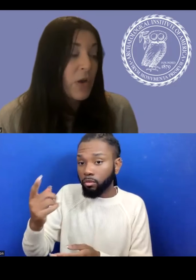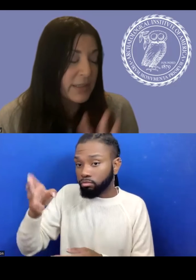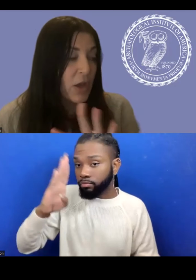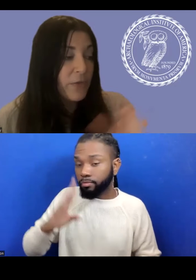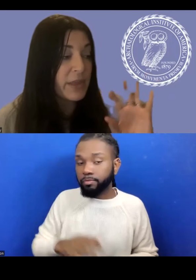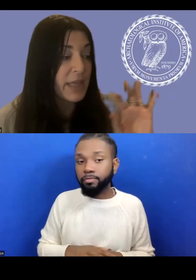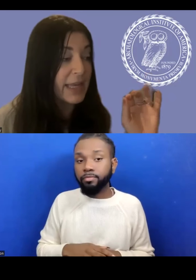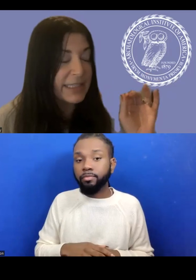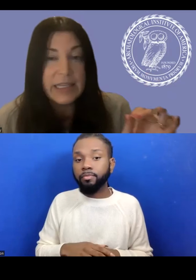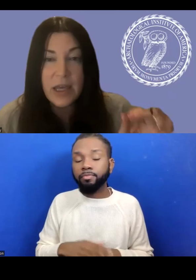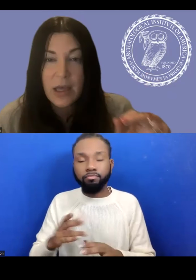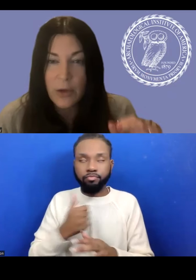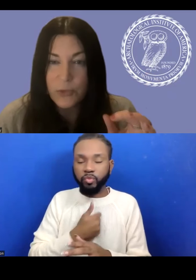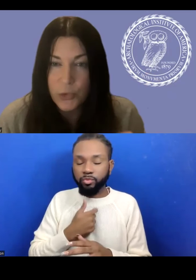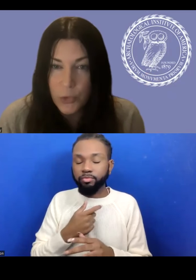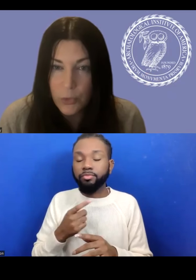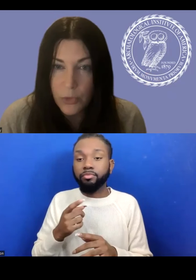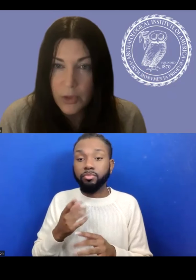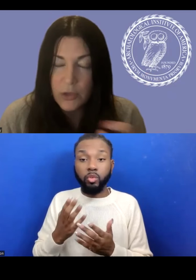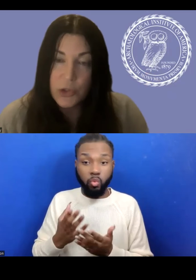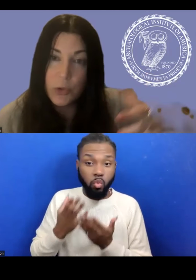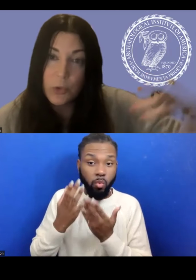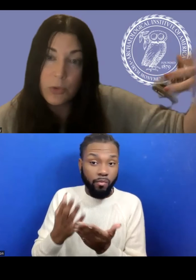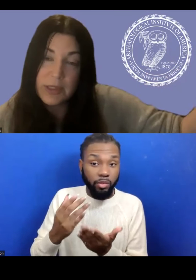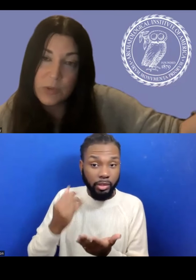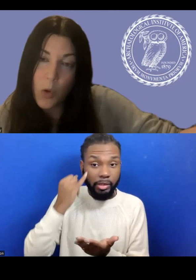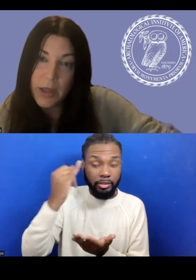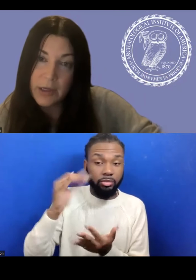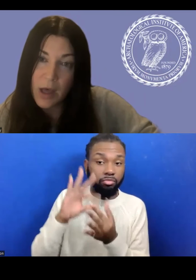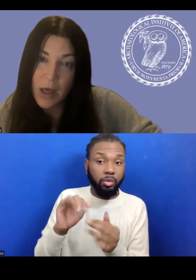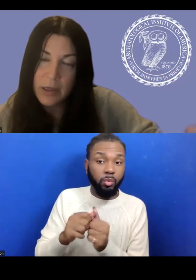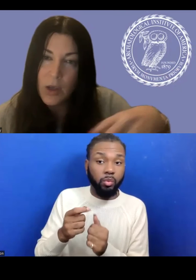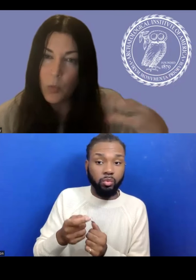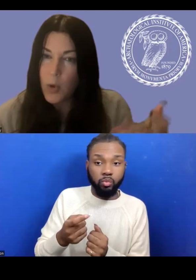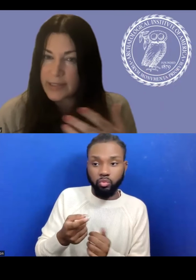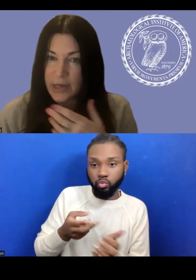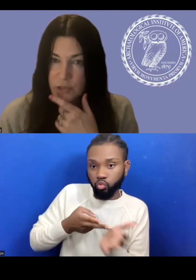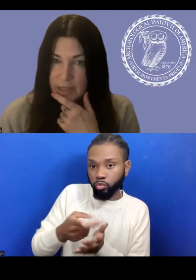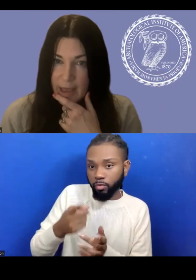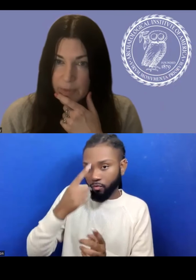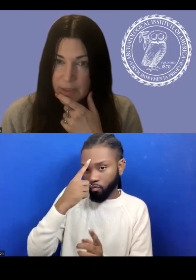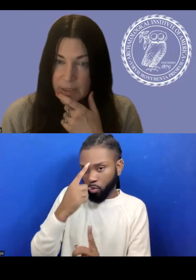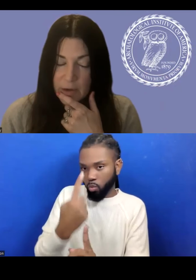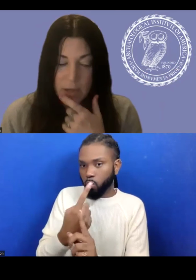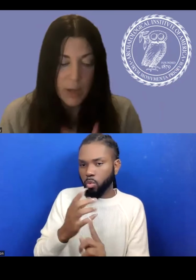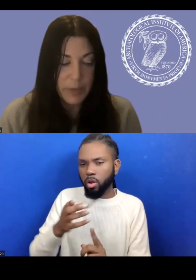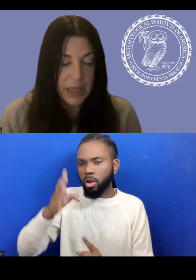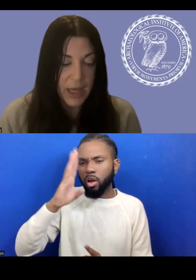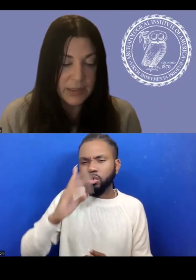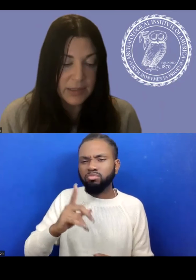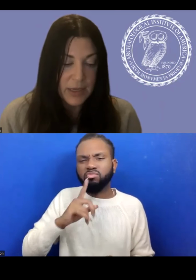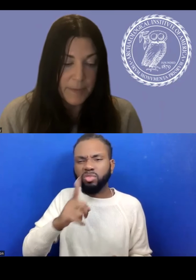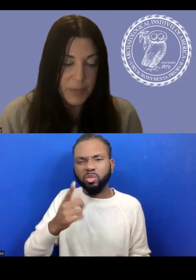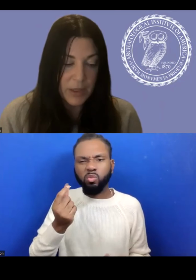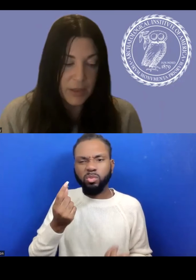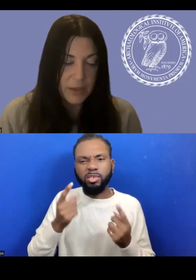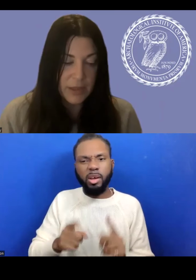of truth to this one God? what's actually happening here,